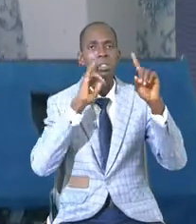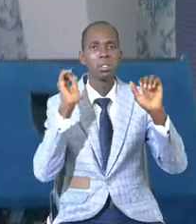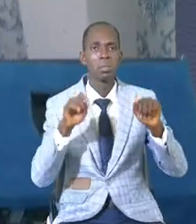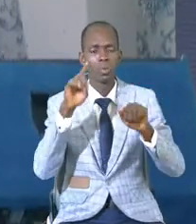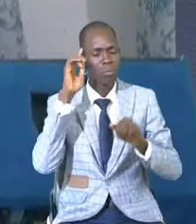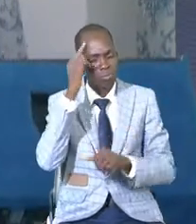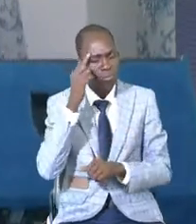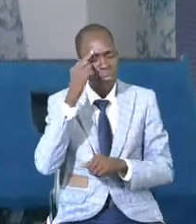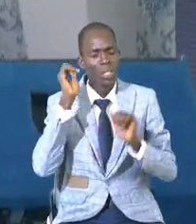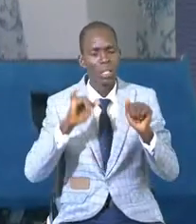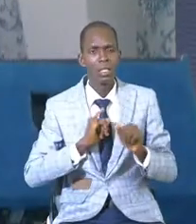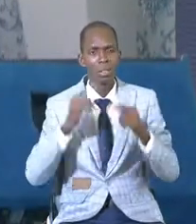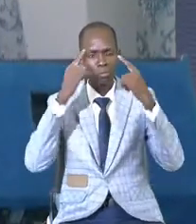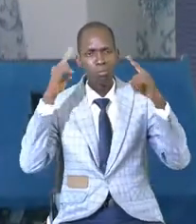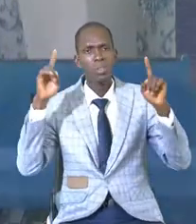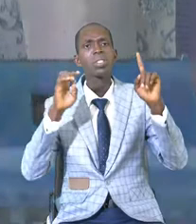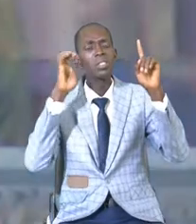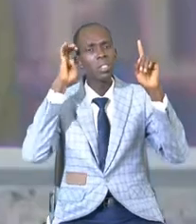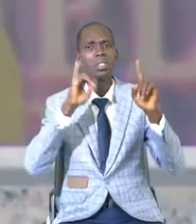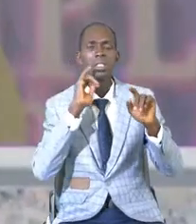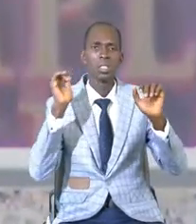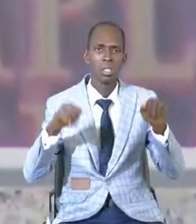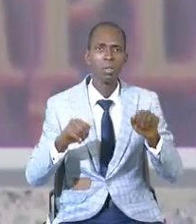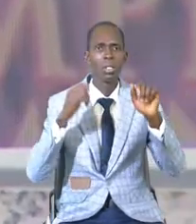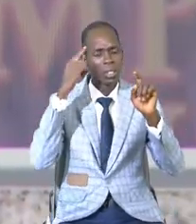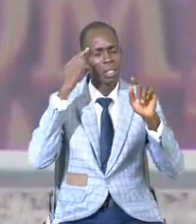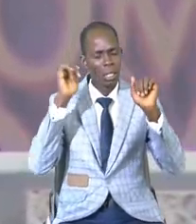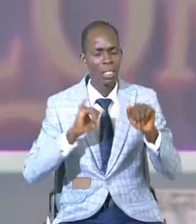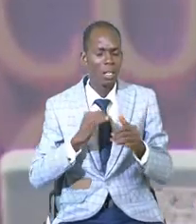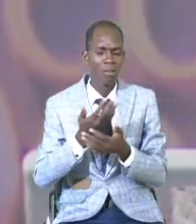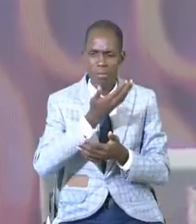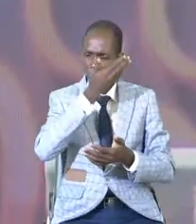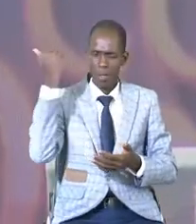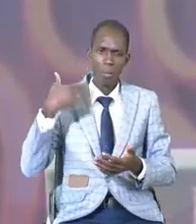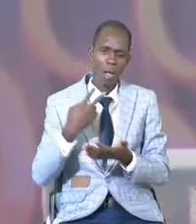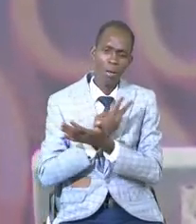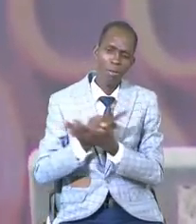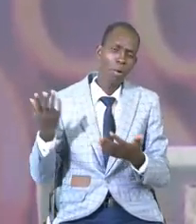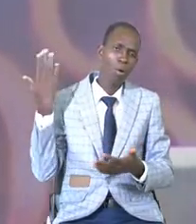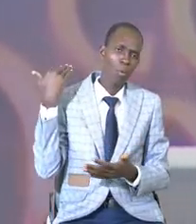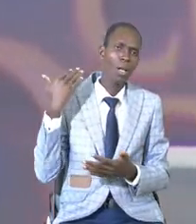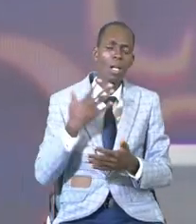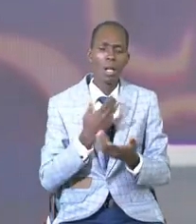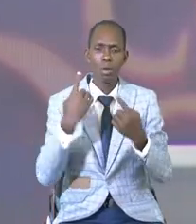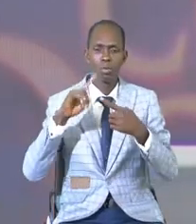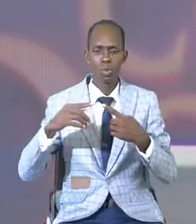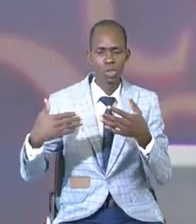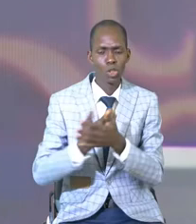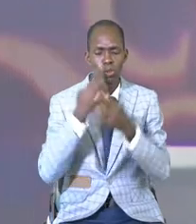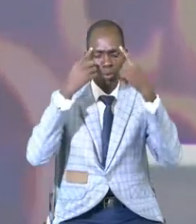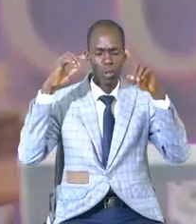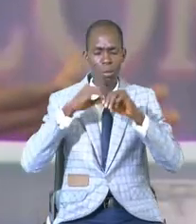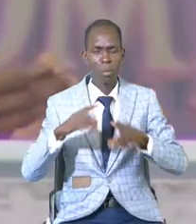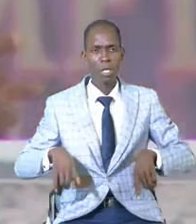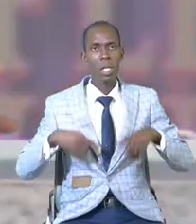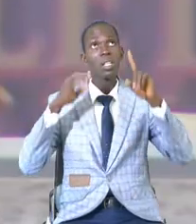He is able. You're wondering, can I forget my failure of the past and come to a new success in my life? He is